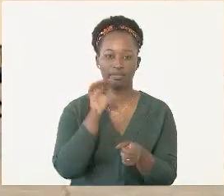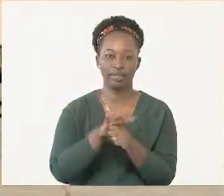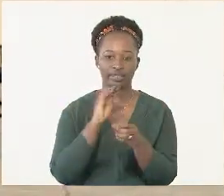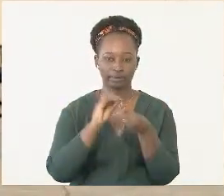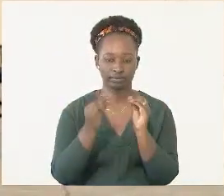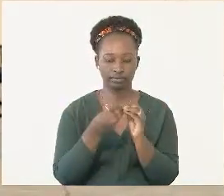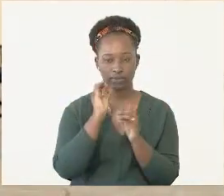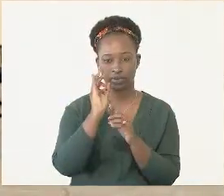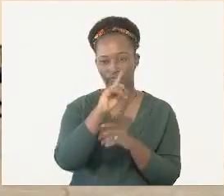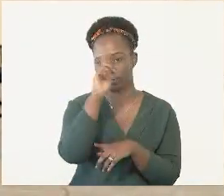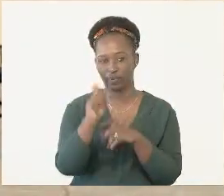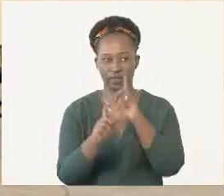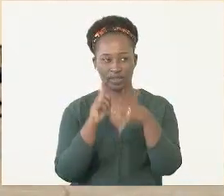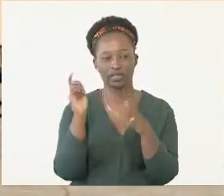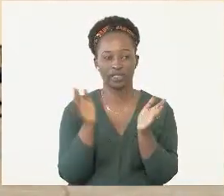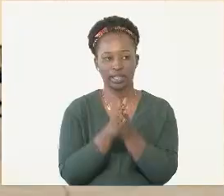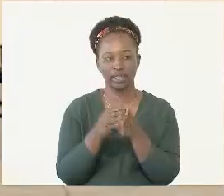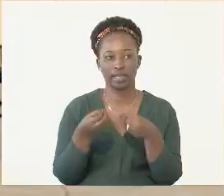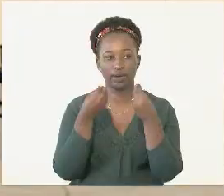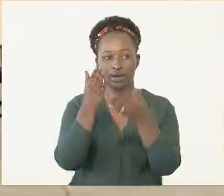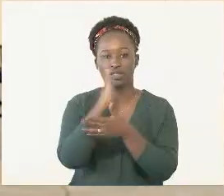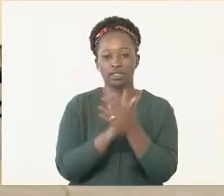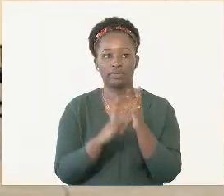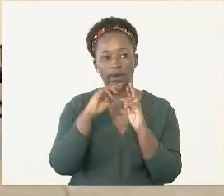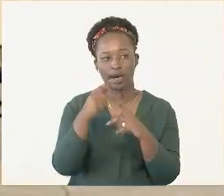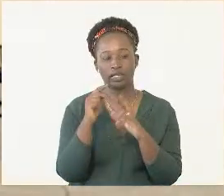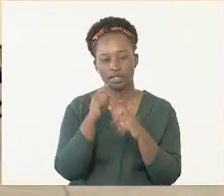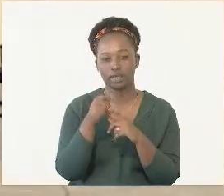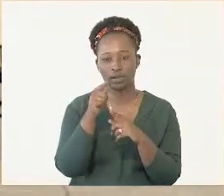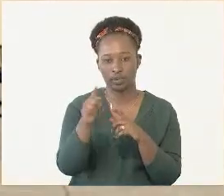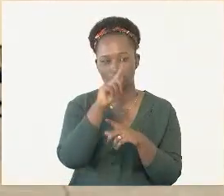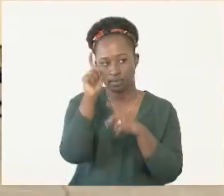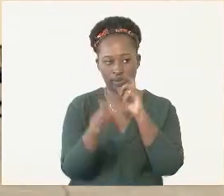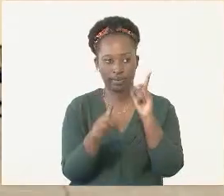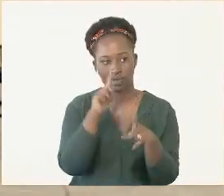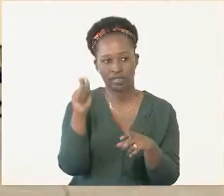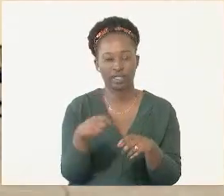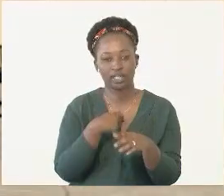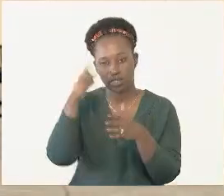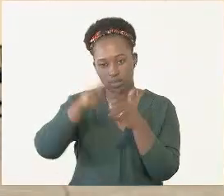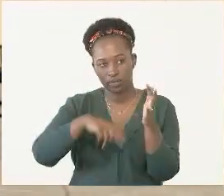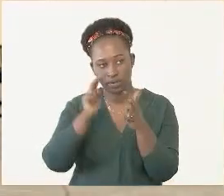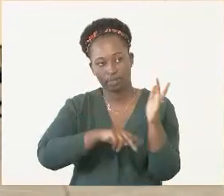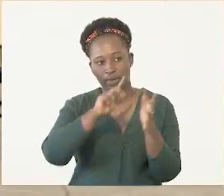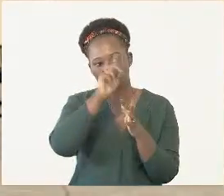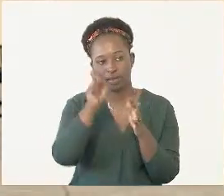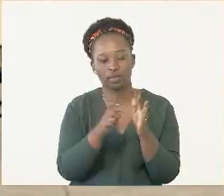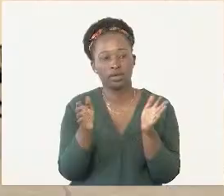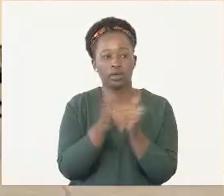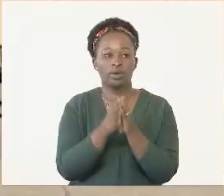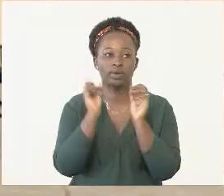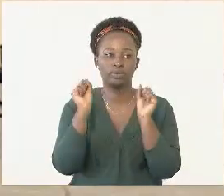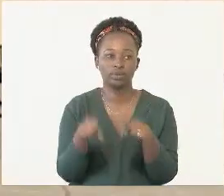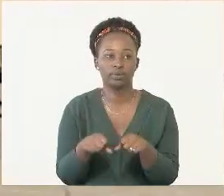of questions, and I will be giving you some answers on these given questions. I'm going to read the questions, and you're also able